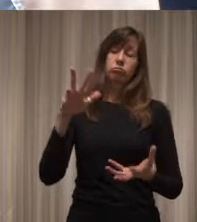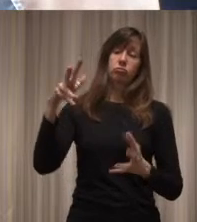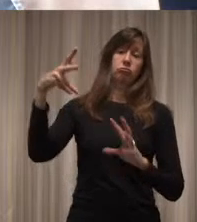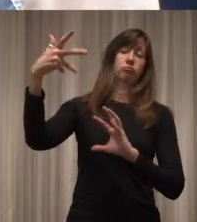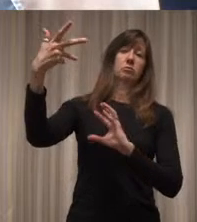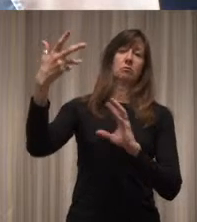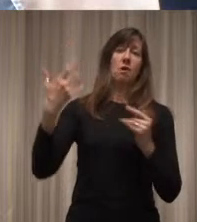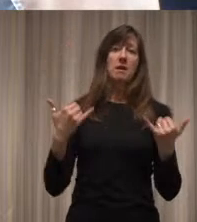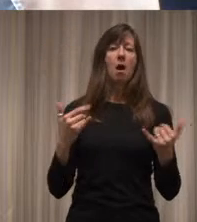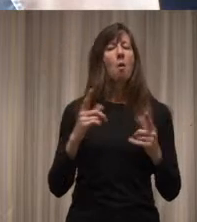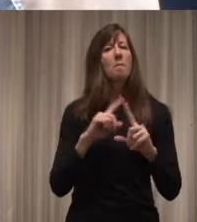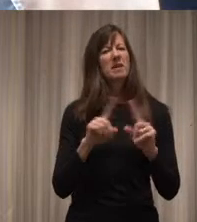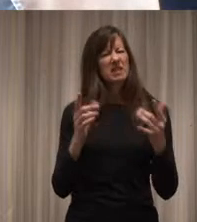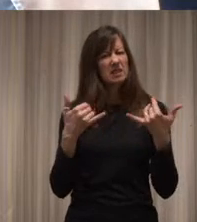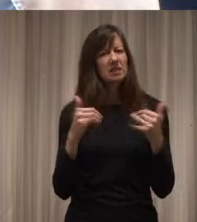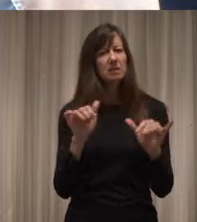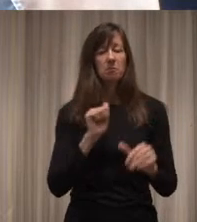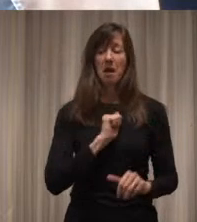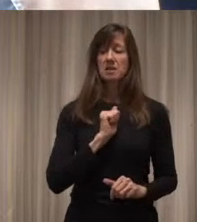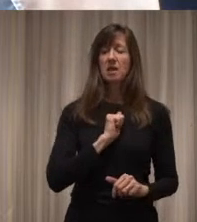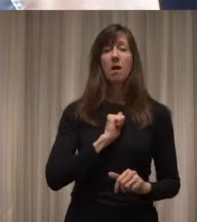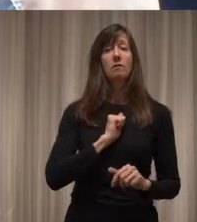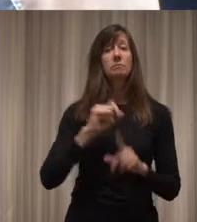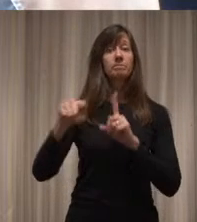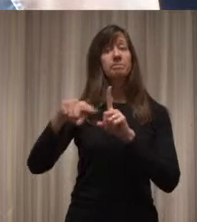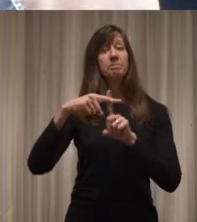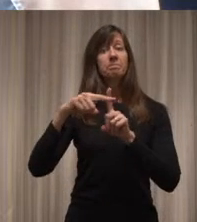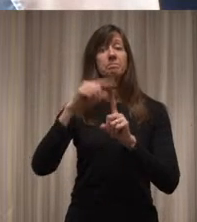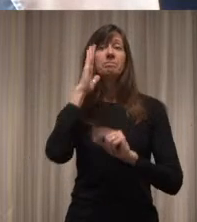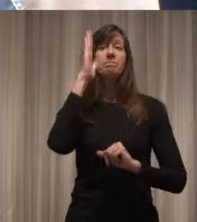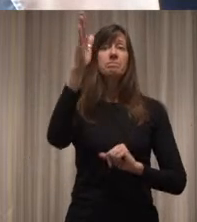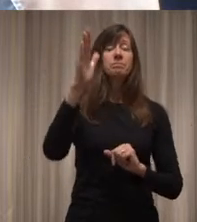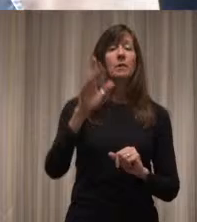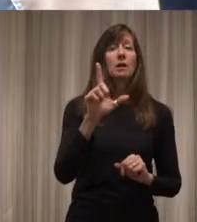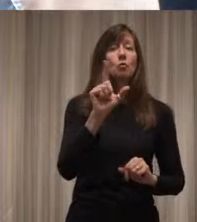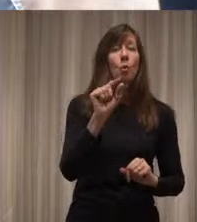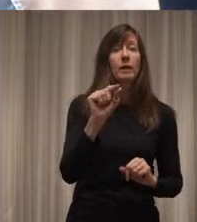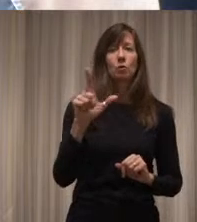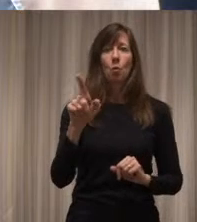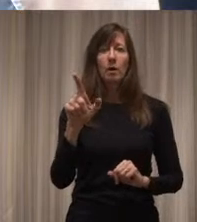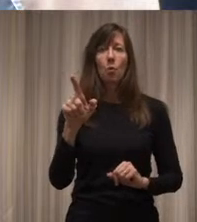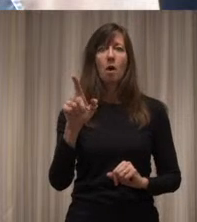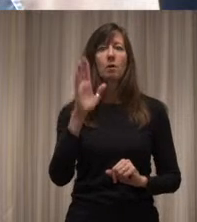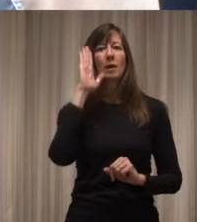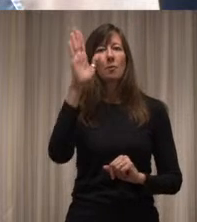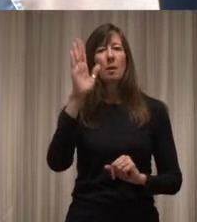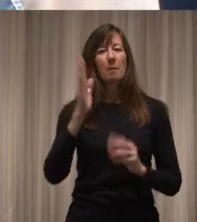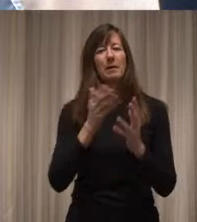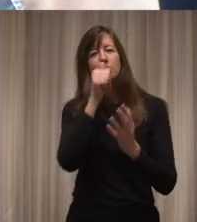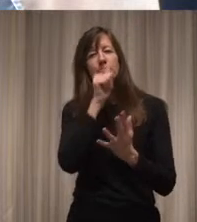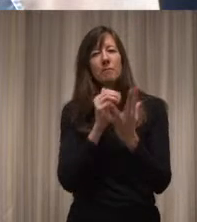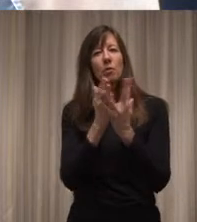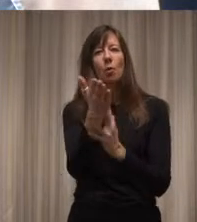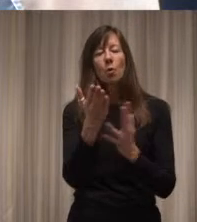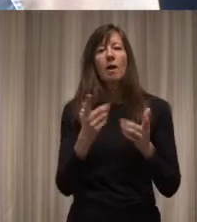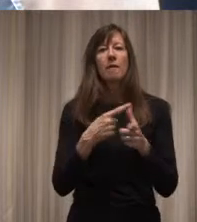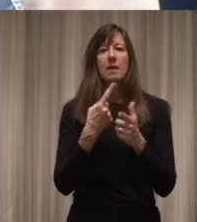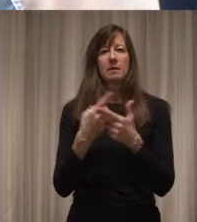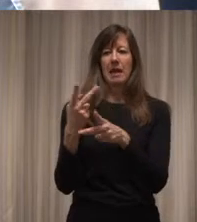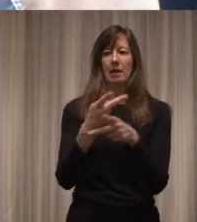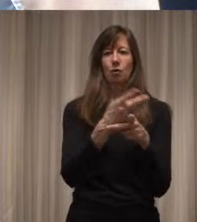about 2021 and about our community coming through this better and taking care of each other. So thank you, and we'll see you Tuesday.